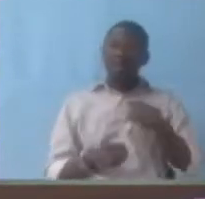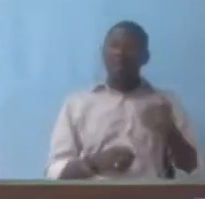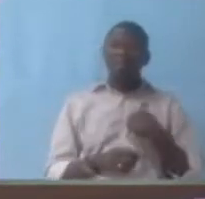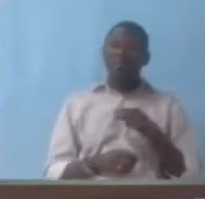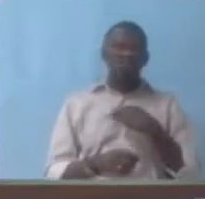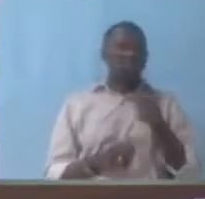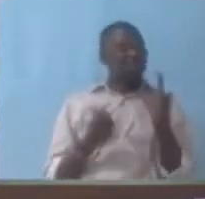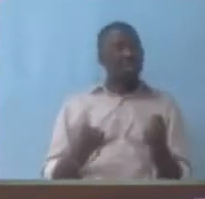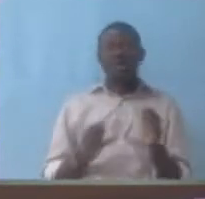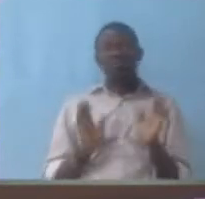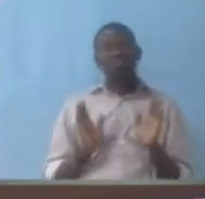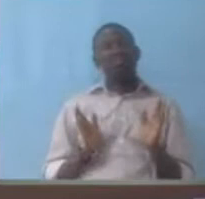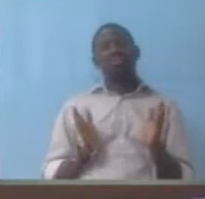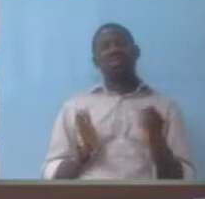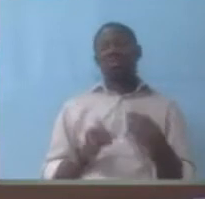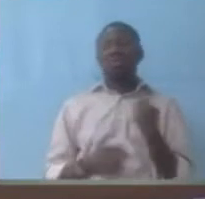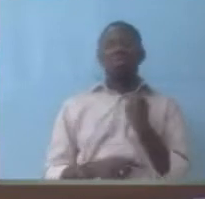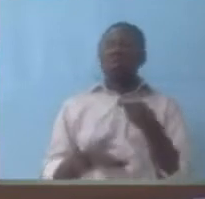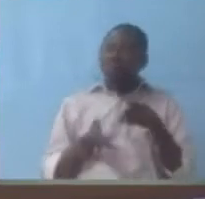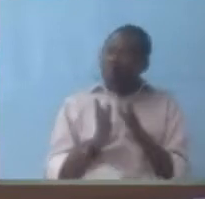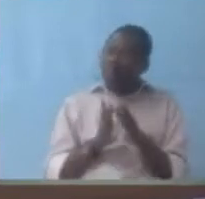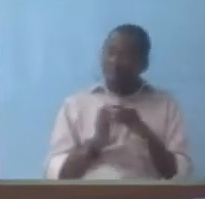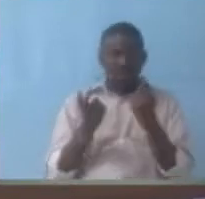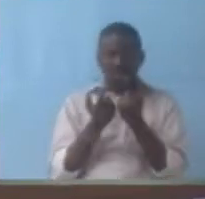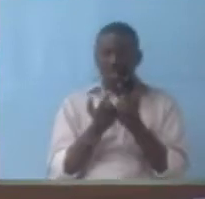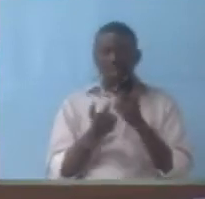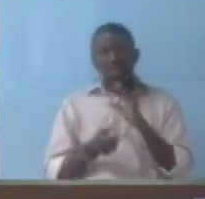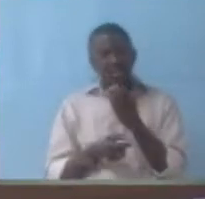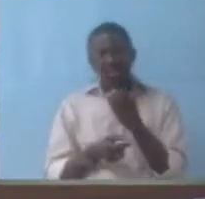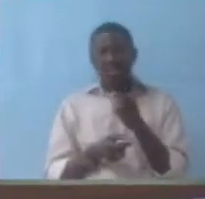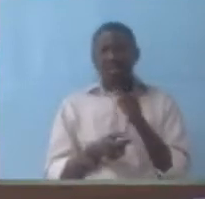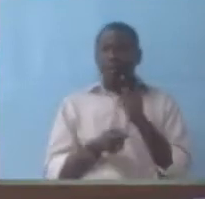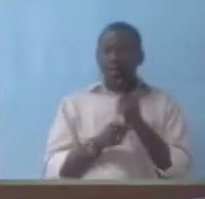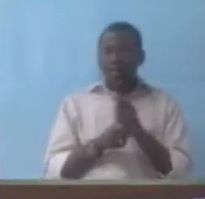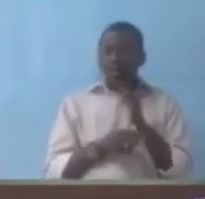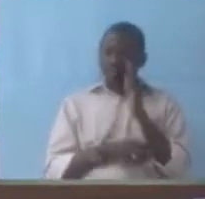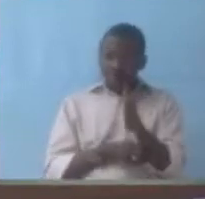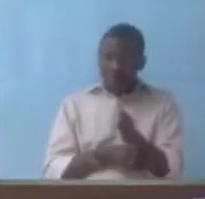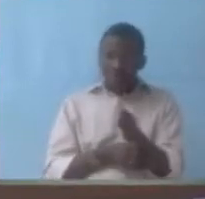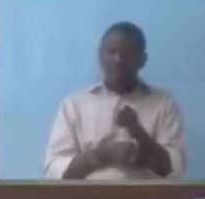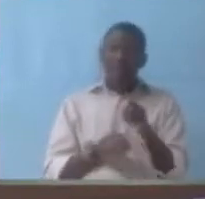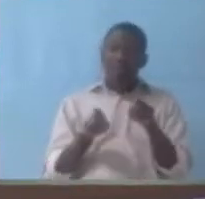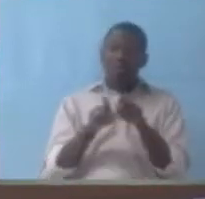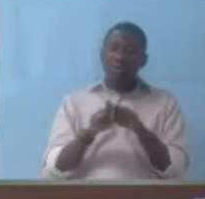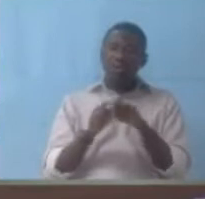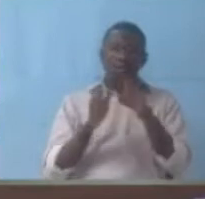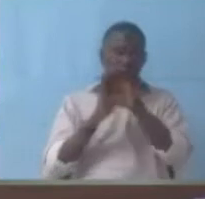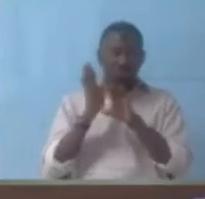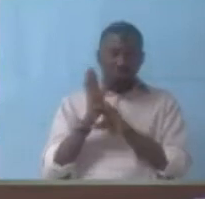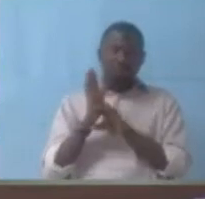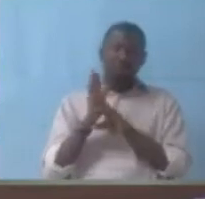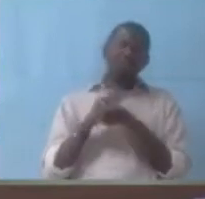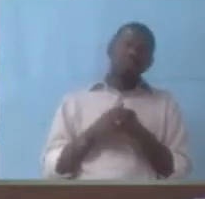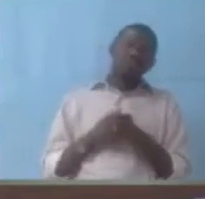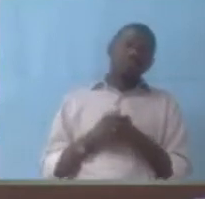memmandi antolie. The only way anything can be legitimized if it is legitimized in accordance with the constitution. Kukundi sitilindi